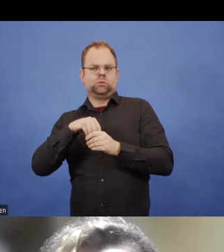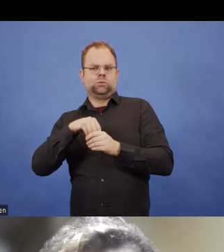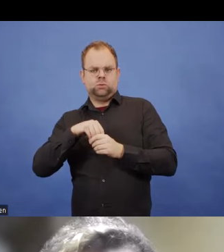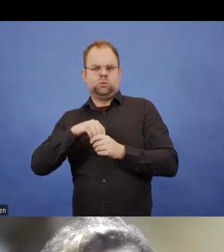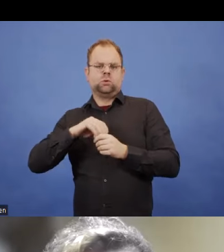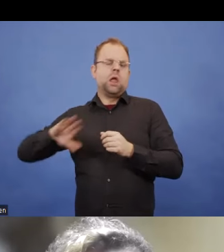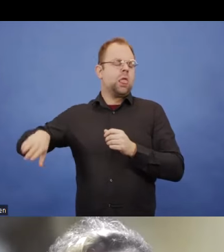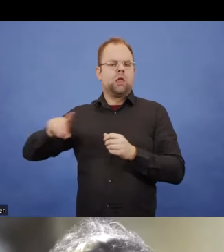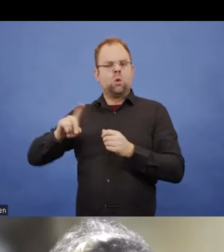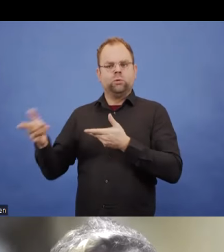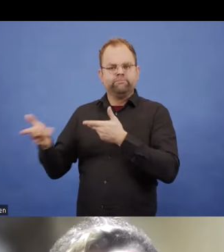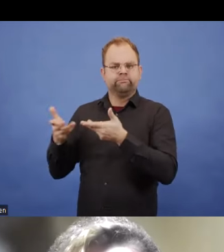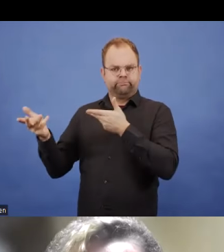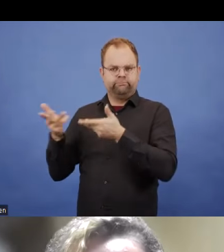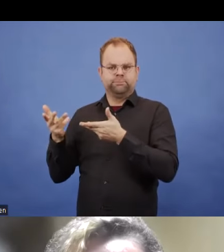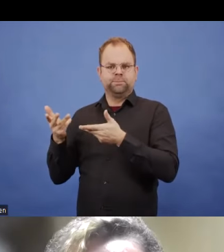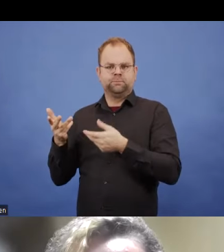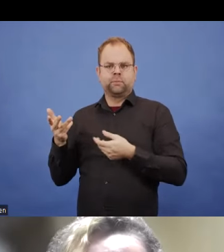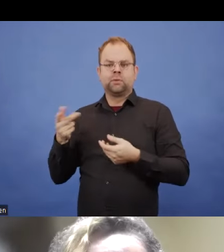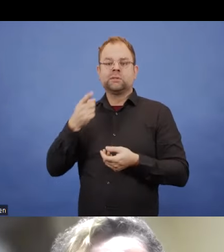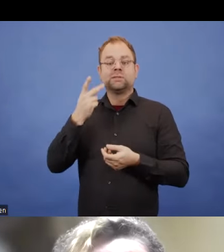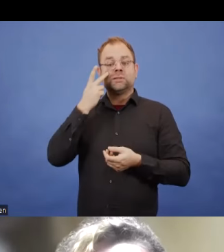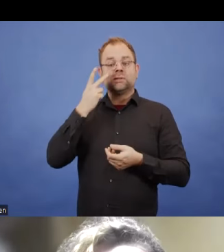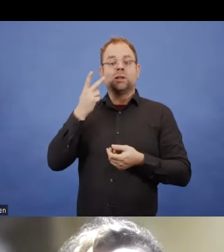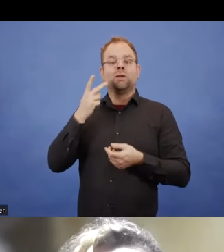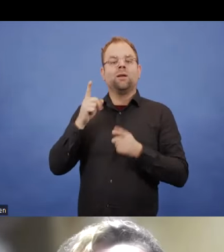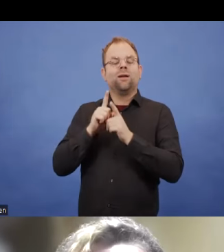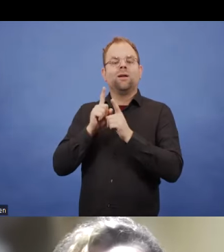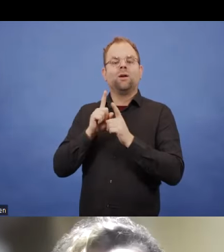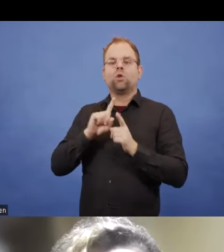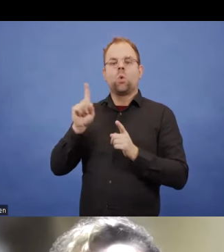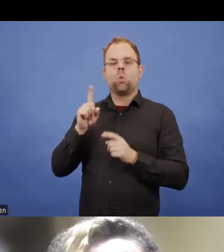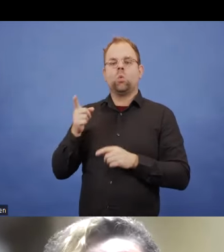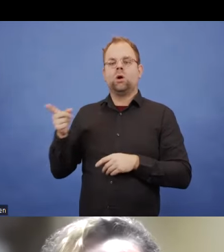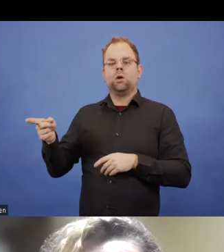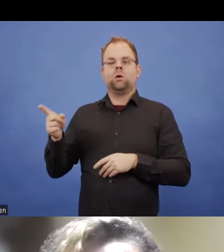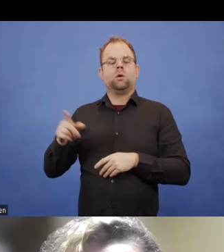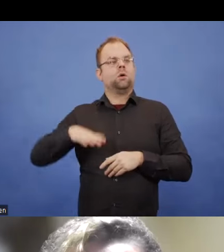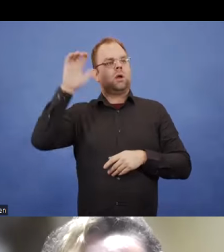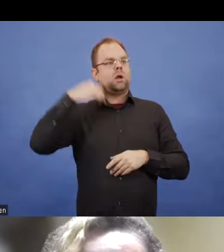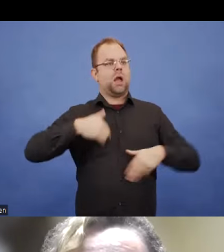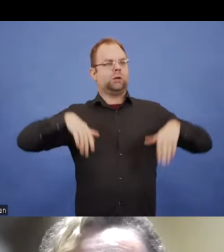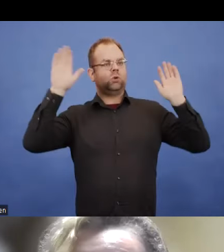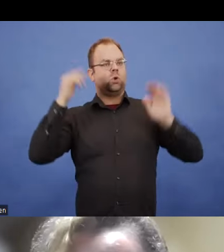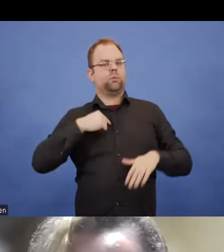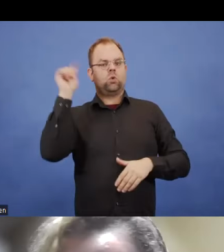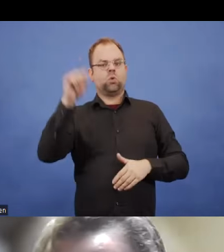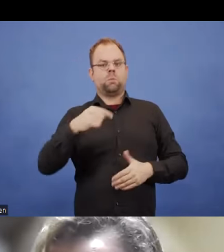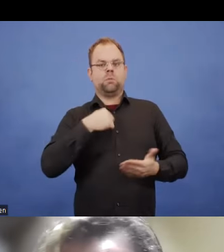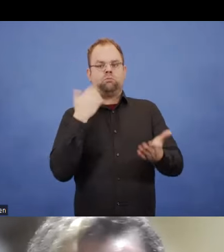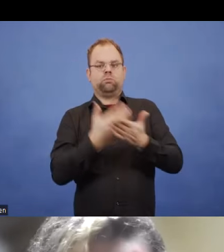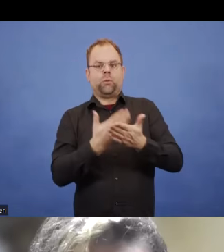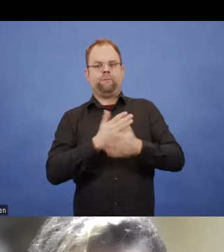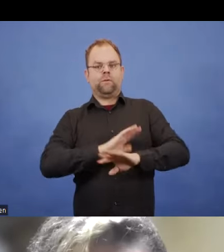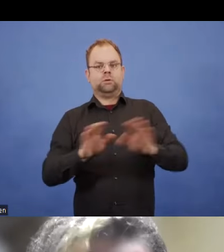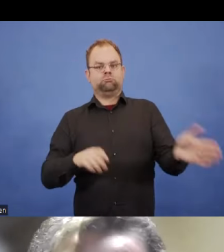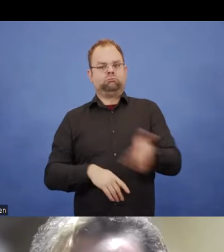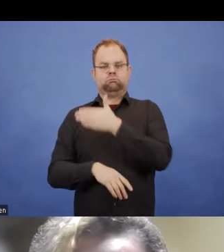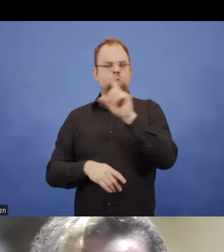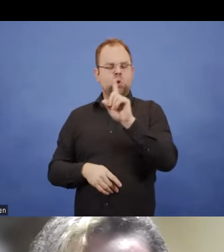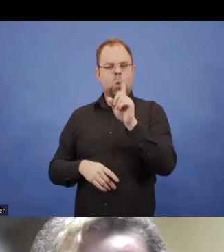this person so that they're in a situation that is conducive and favorable for them to explain their life story. It's never